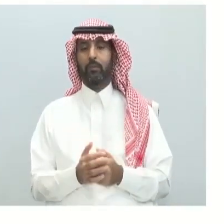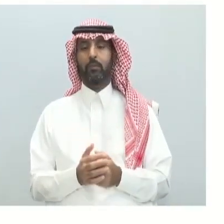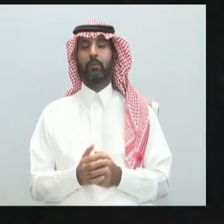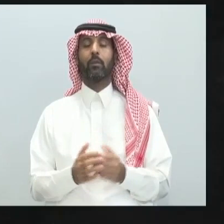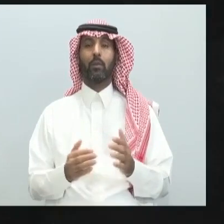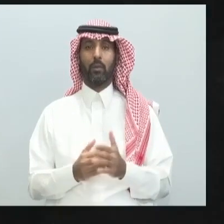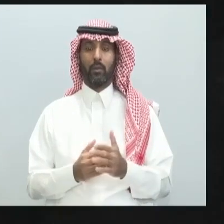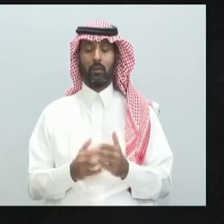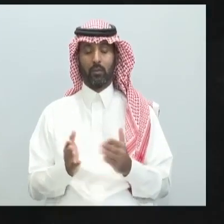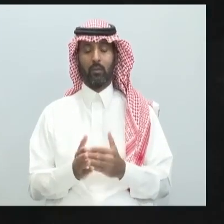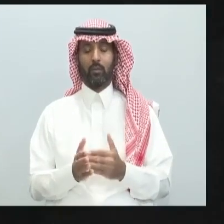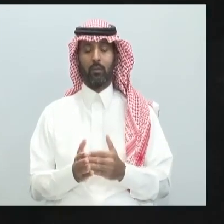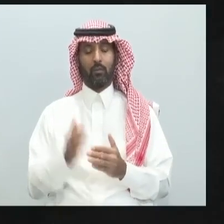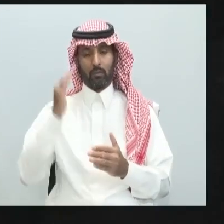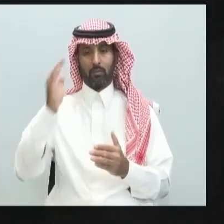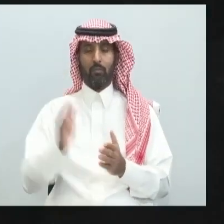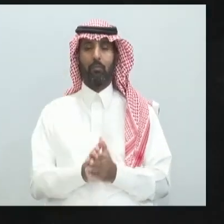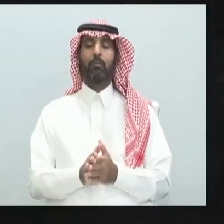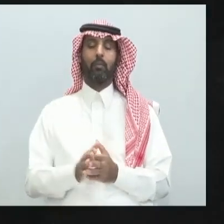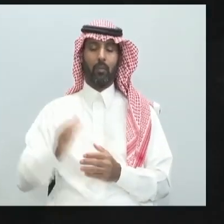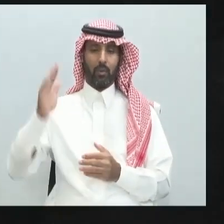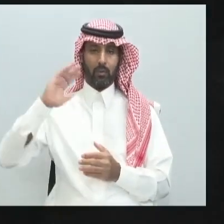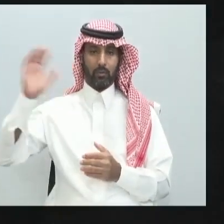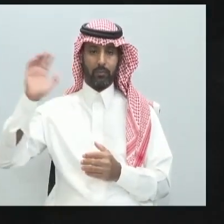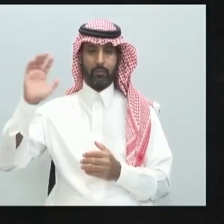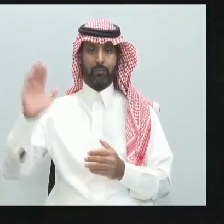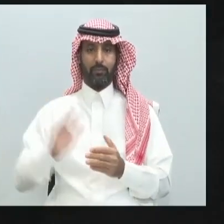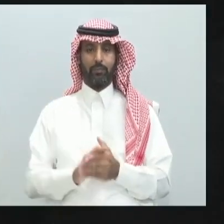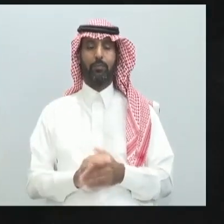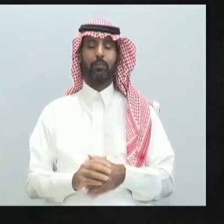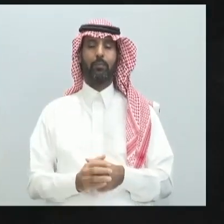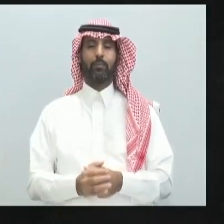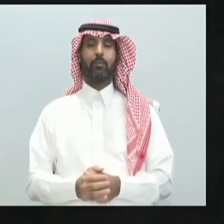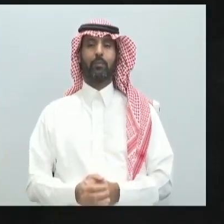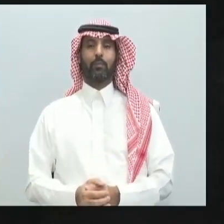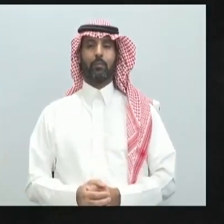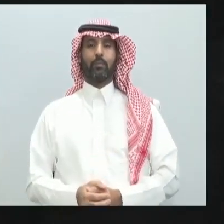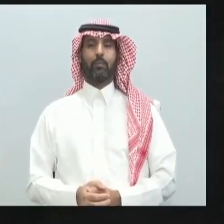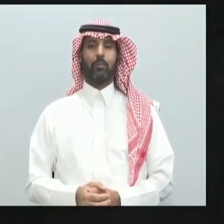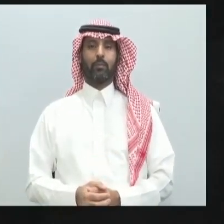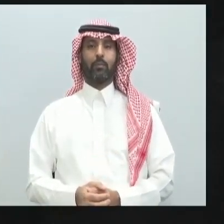this lesson. See you next lesson, inshallah. Subhanakallahumma bihamdik. Ashhadu an la ilaha illa anta astaghfiruka wa atubu ilayk. Assalamu alaikum.